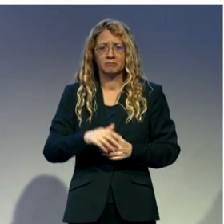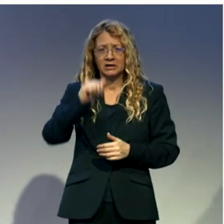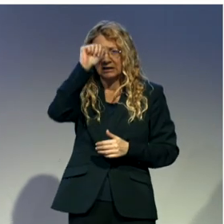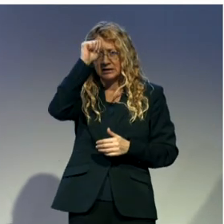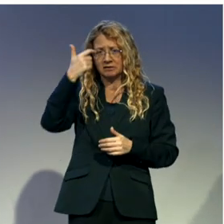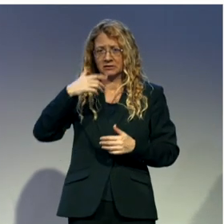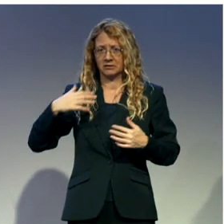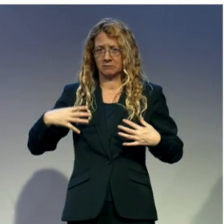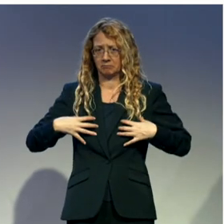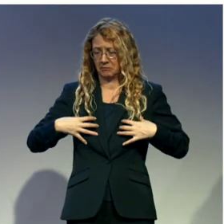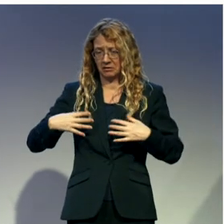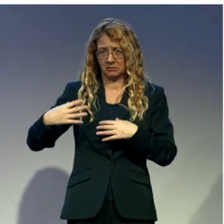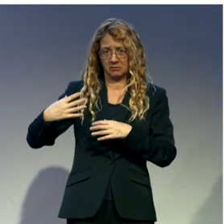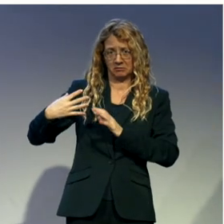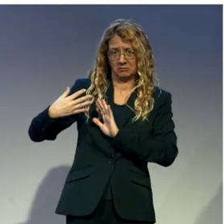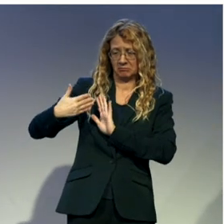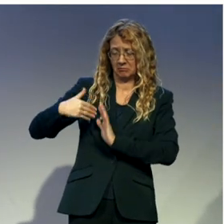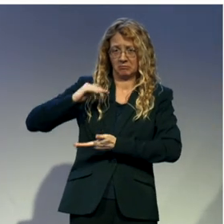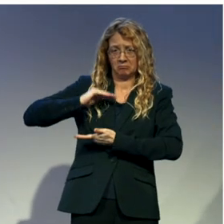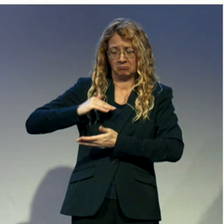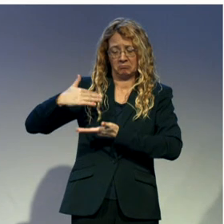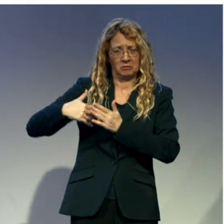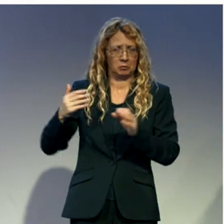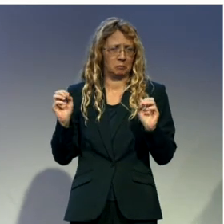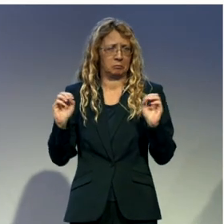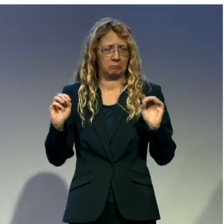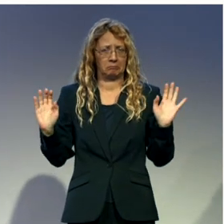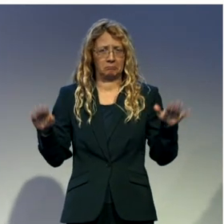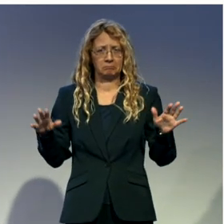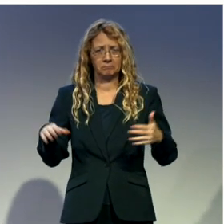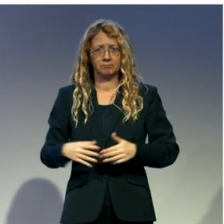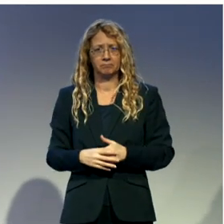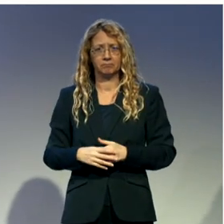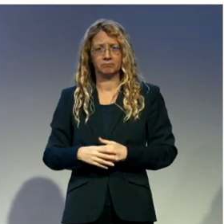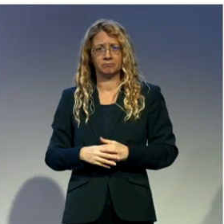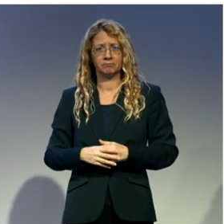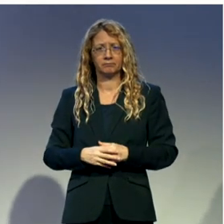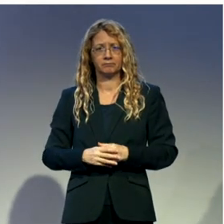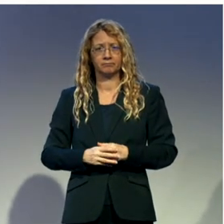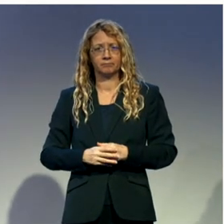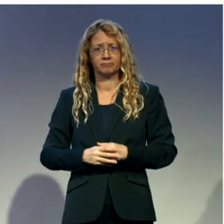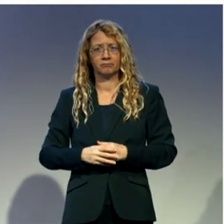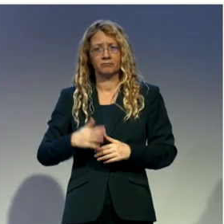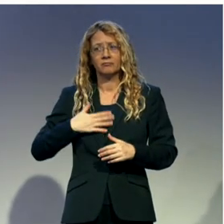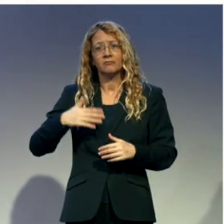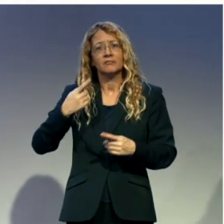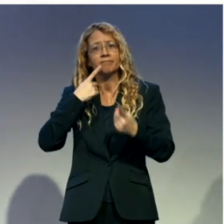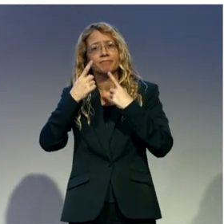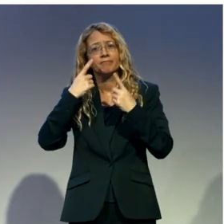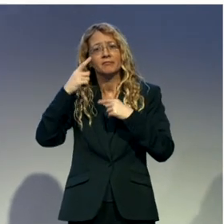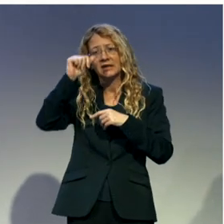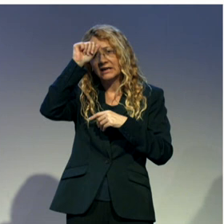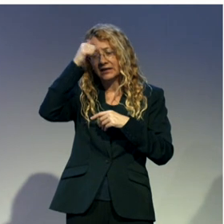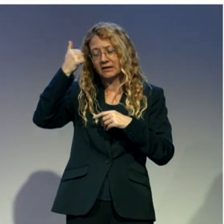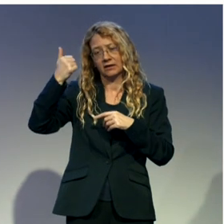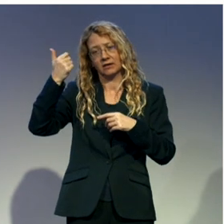And to talk about breasts in India is very taboo. To talk about sexuality, to talk about breasts